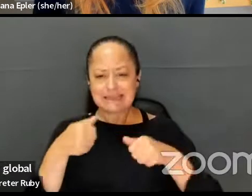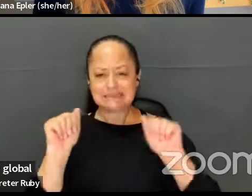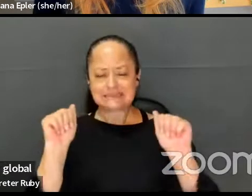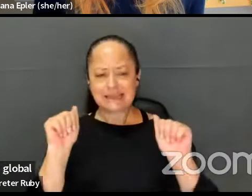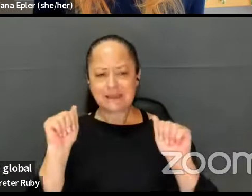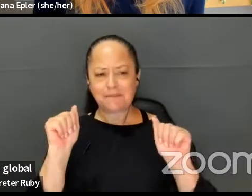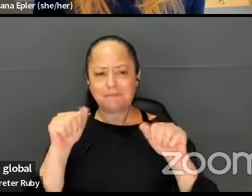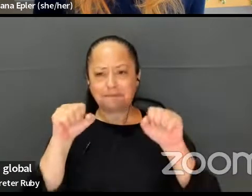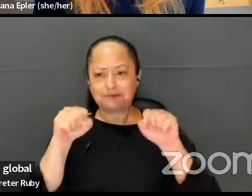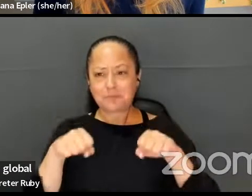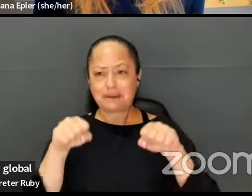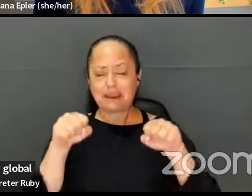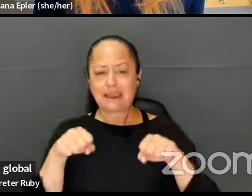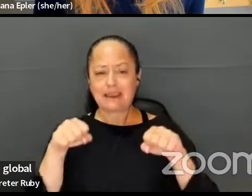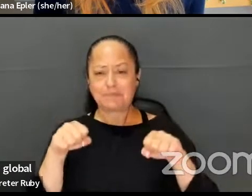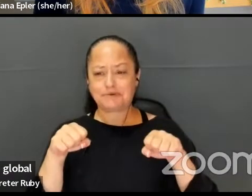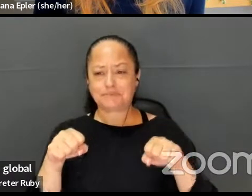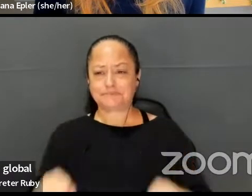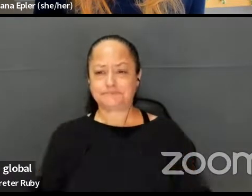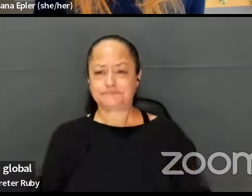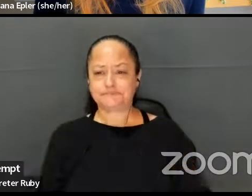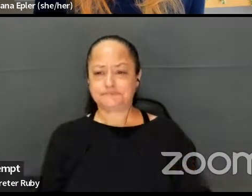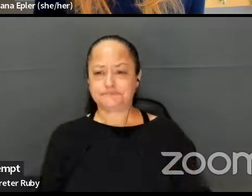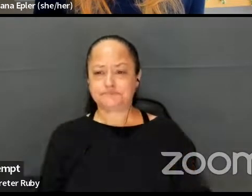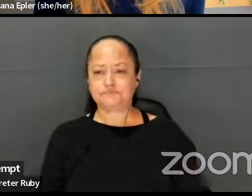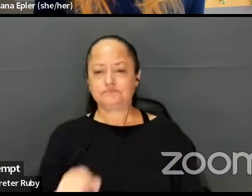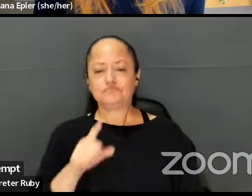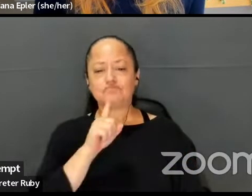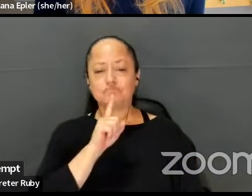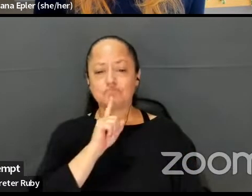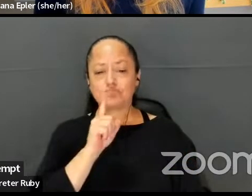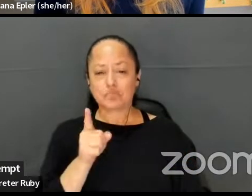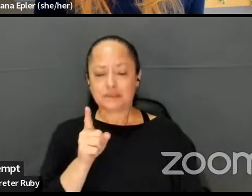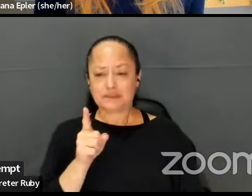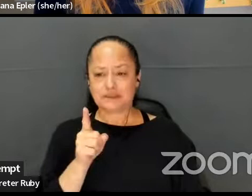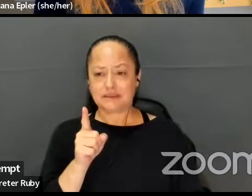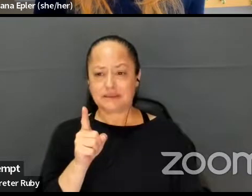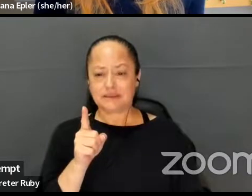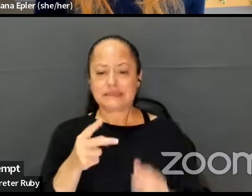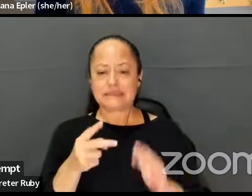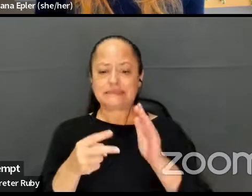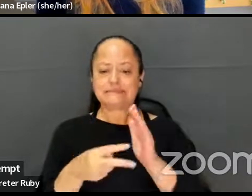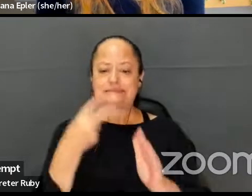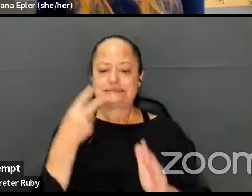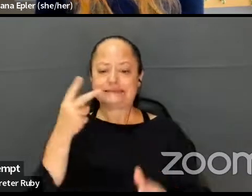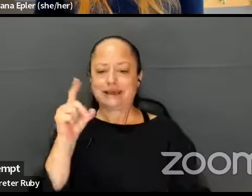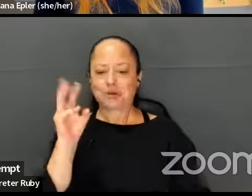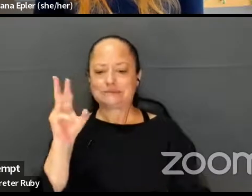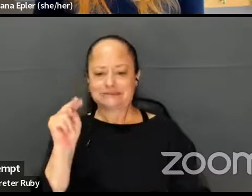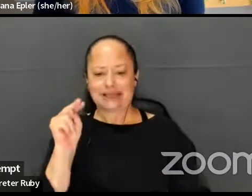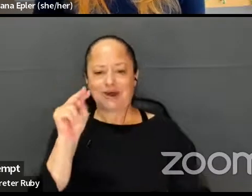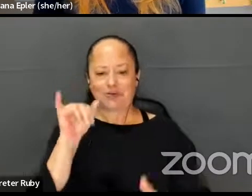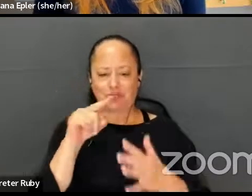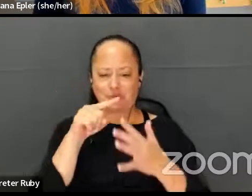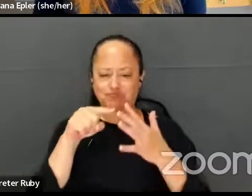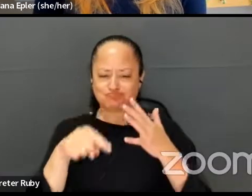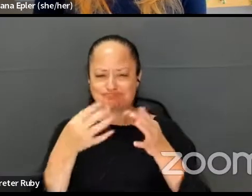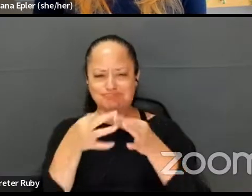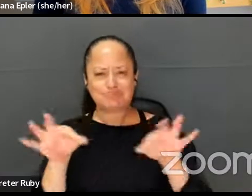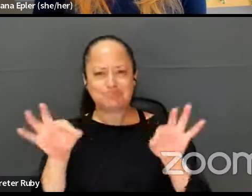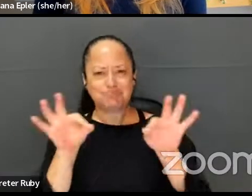being able to really double down on these really important